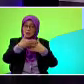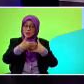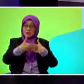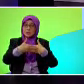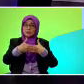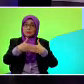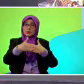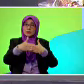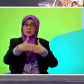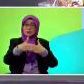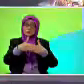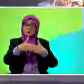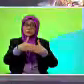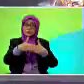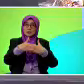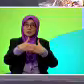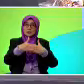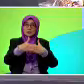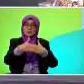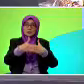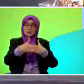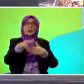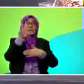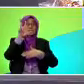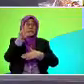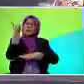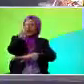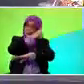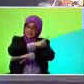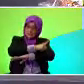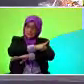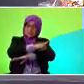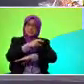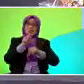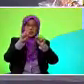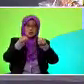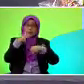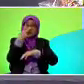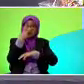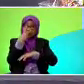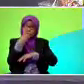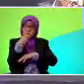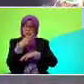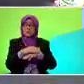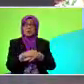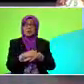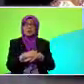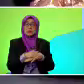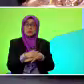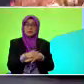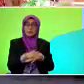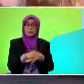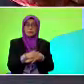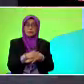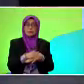have left it for, I think it took about 3 days. 3 days. Okay. Yes. Okay, lift both. Lift Irfan. both.